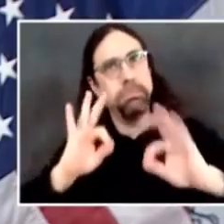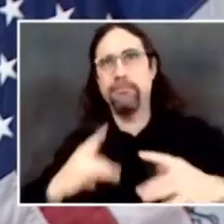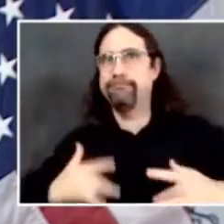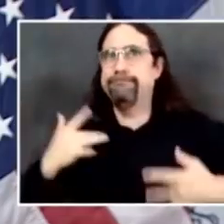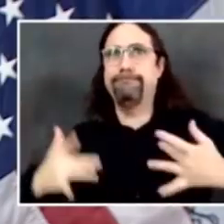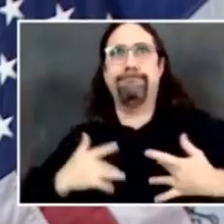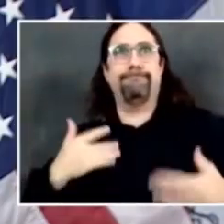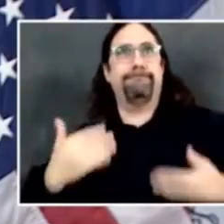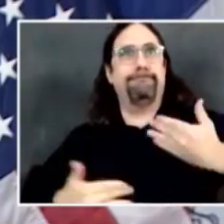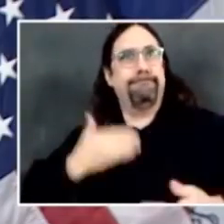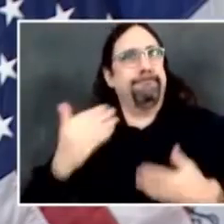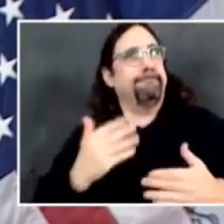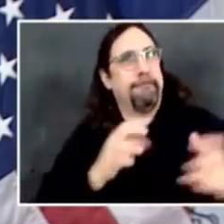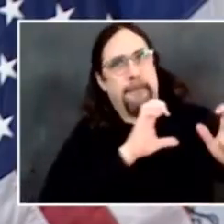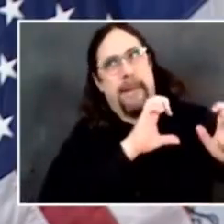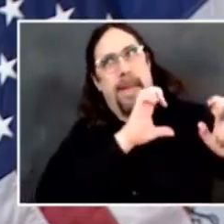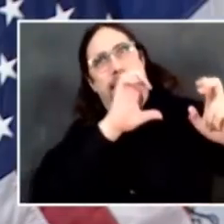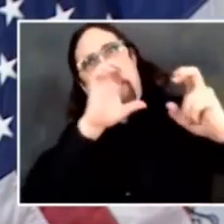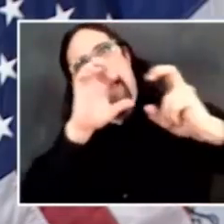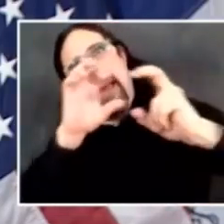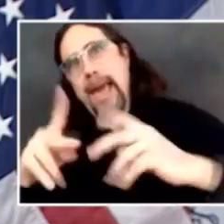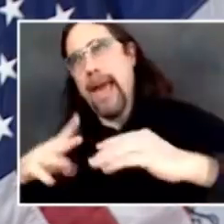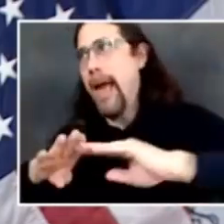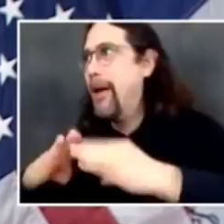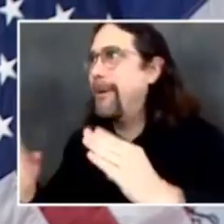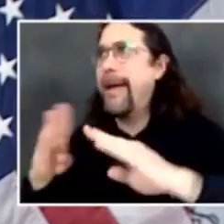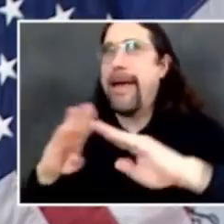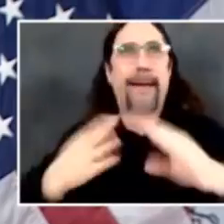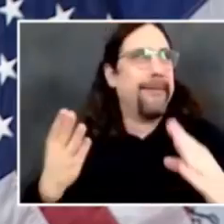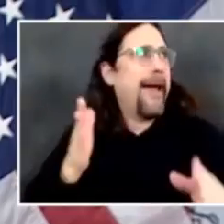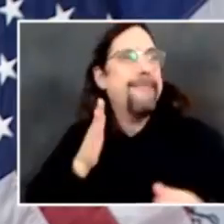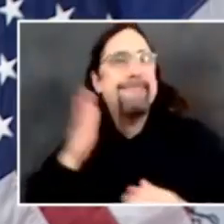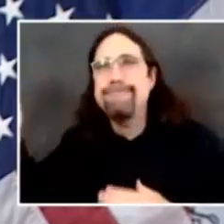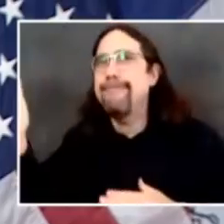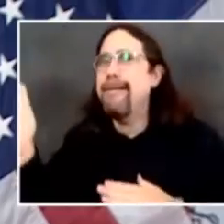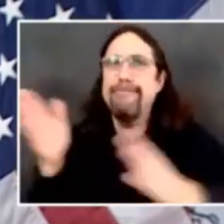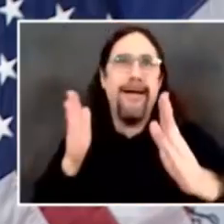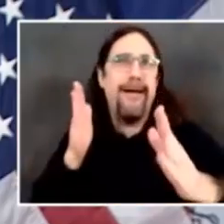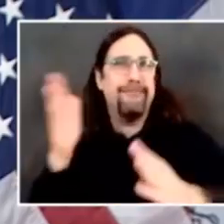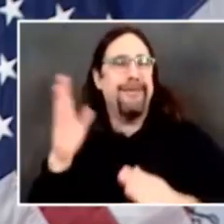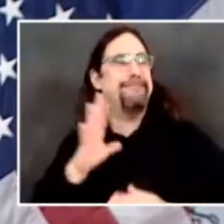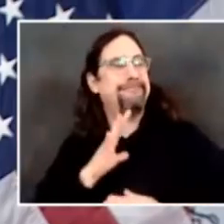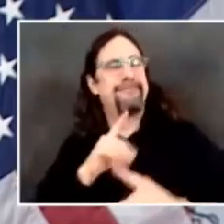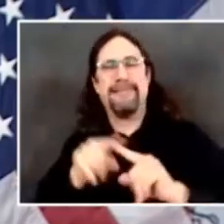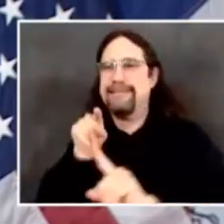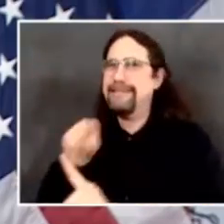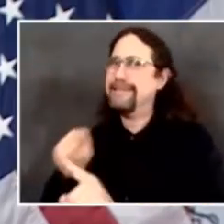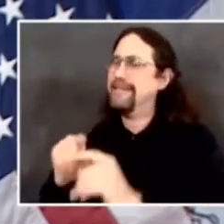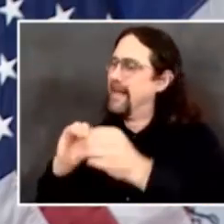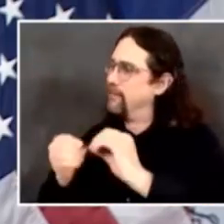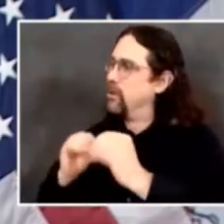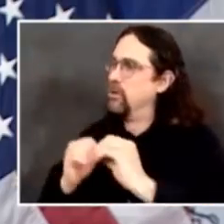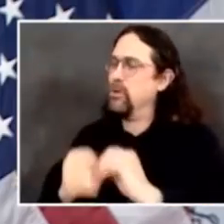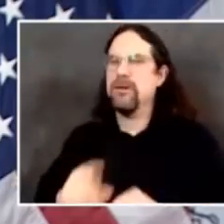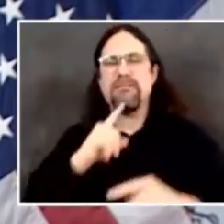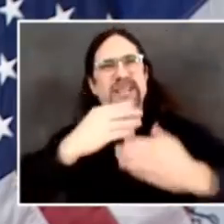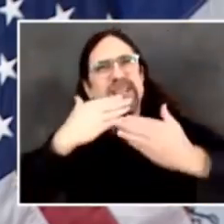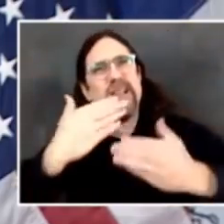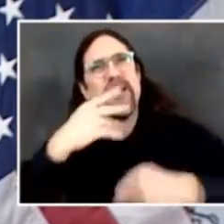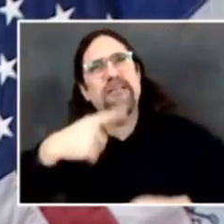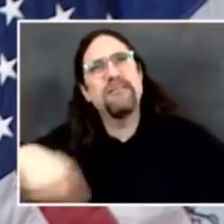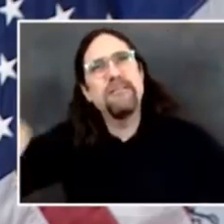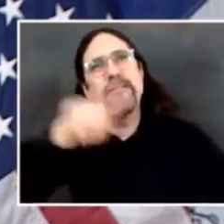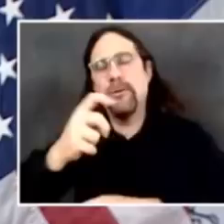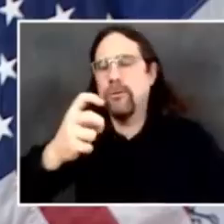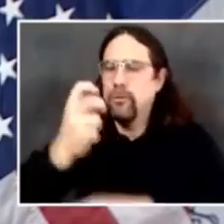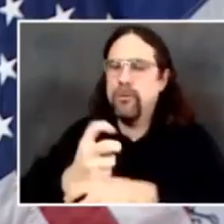you. That's because of the hard work all of you are doing and doing so well. The warmer weather makes